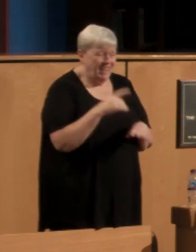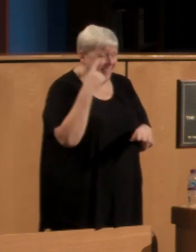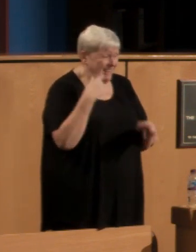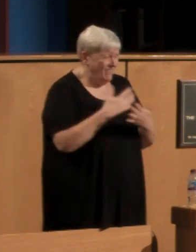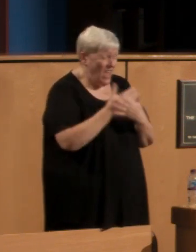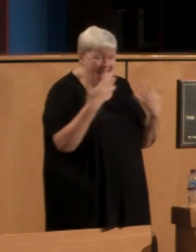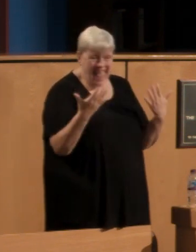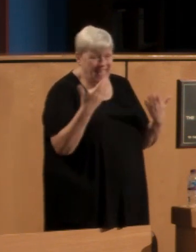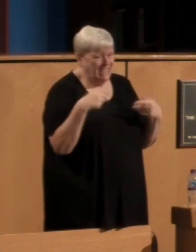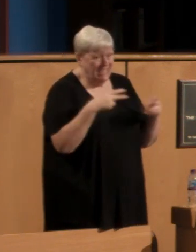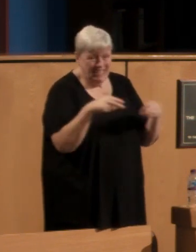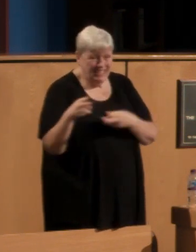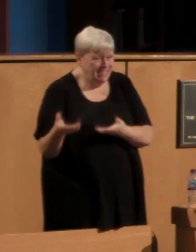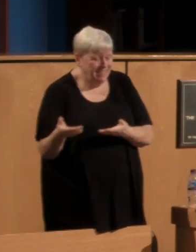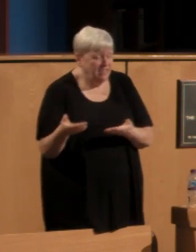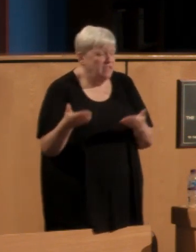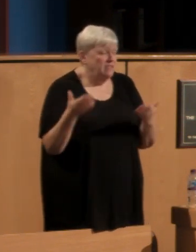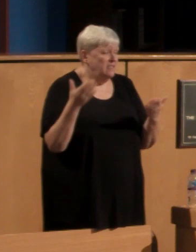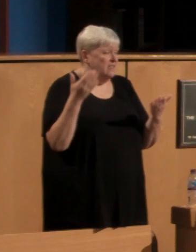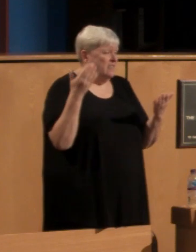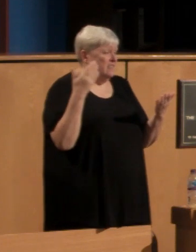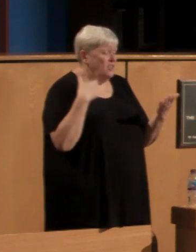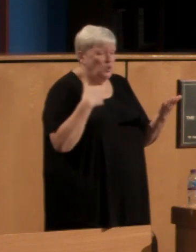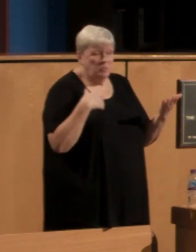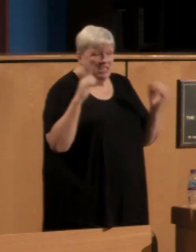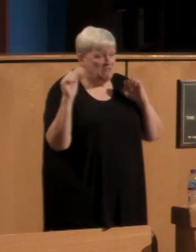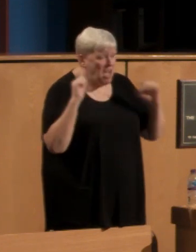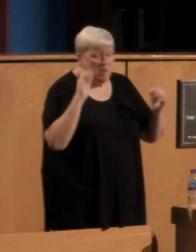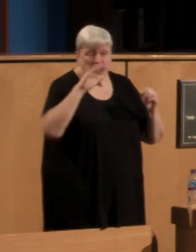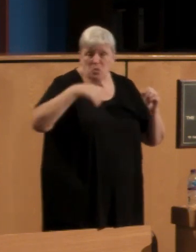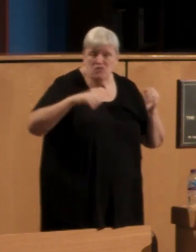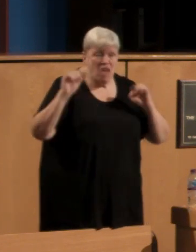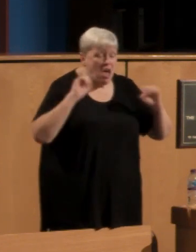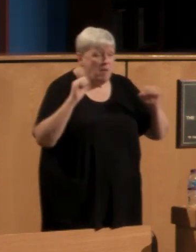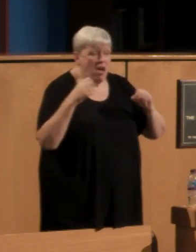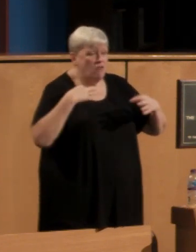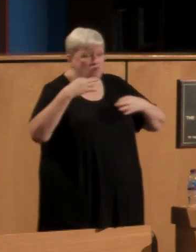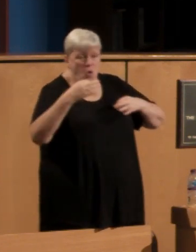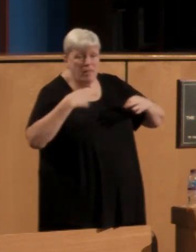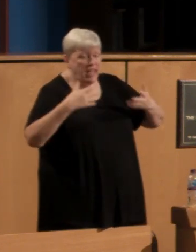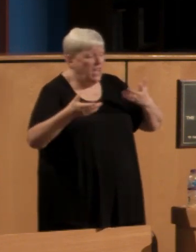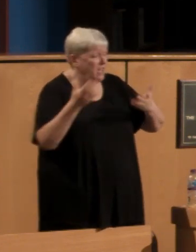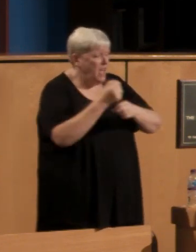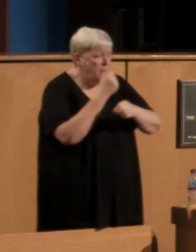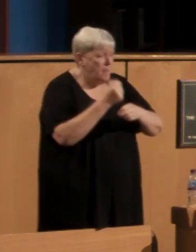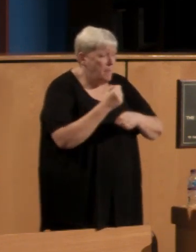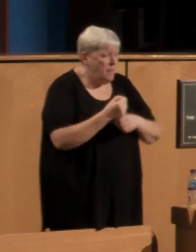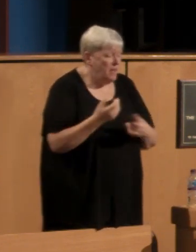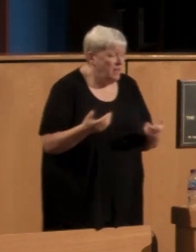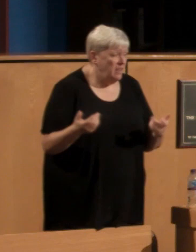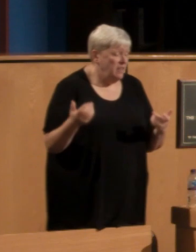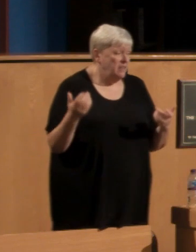any medium, whether it's audio drama or theater or a role-playing game. And as